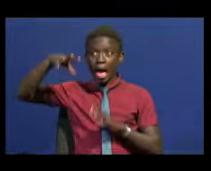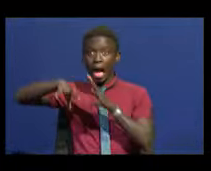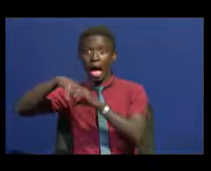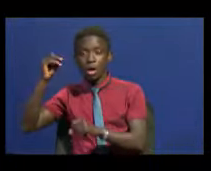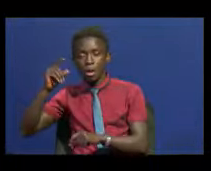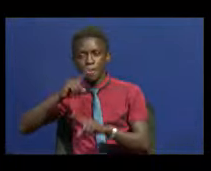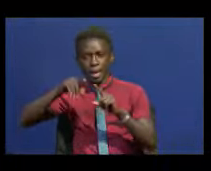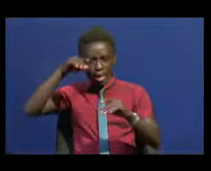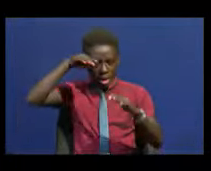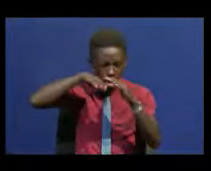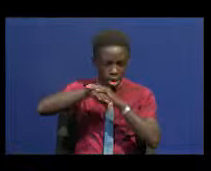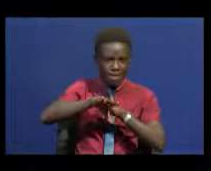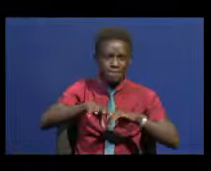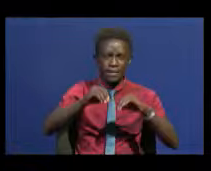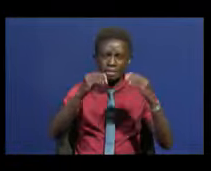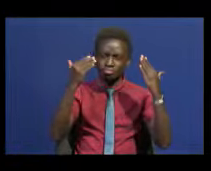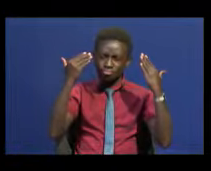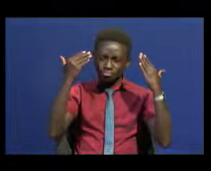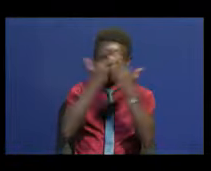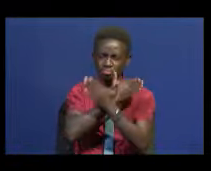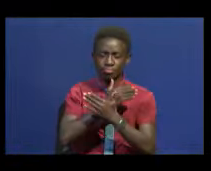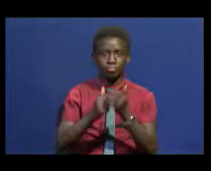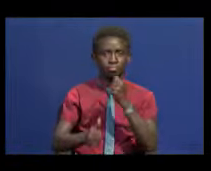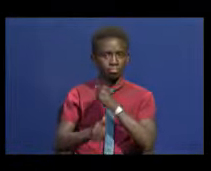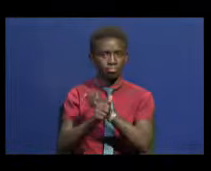thrilling atmosphere.